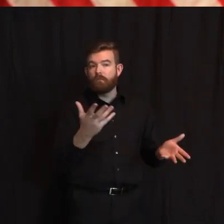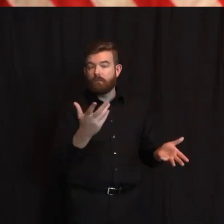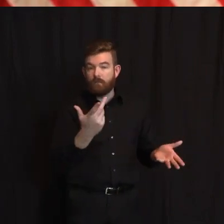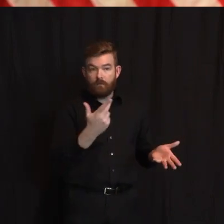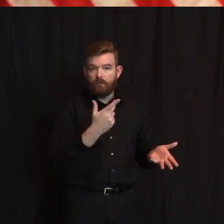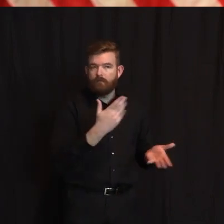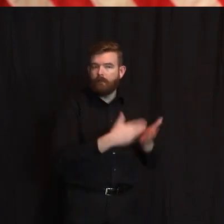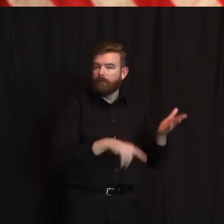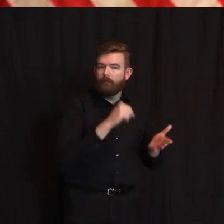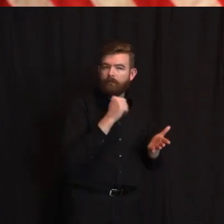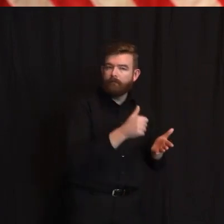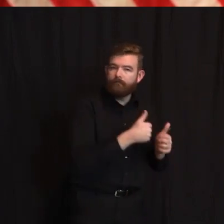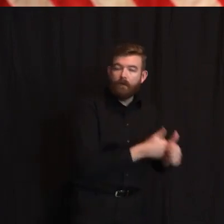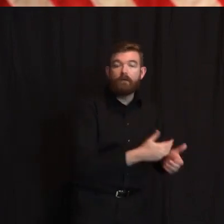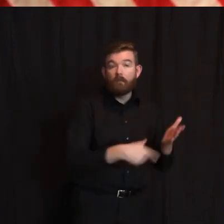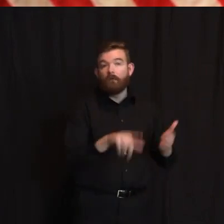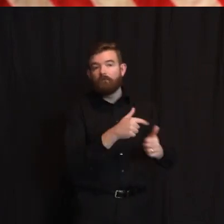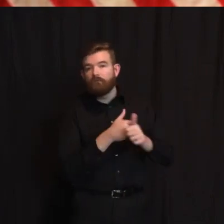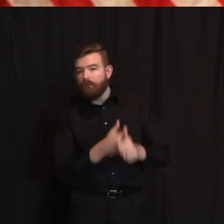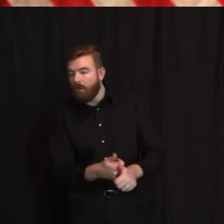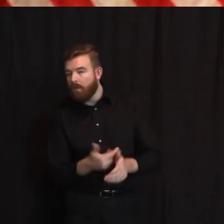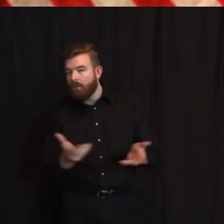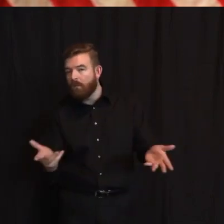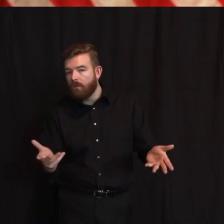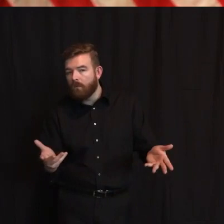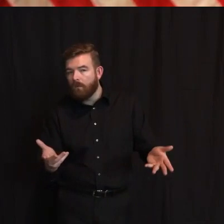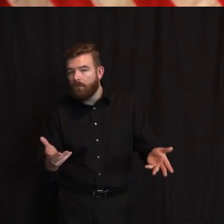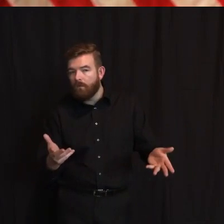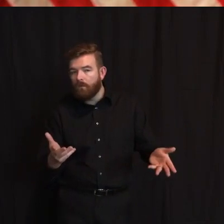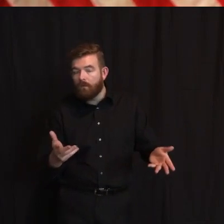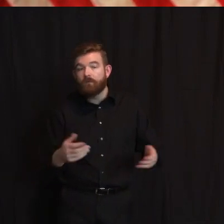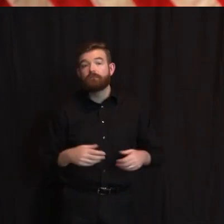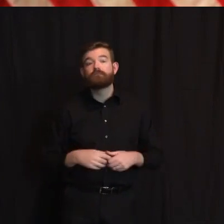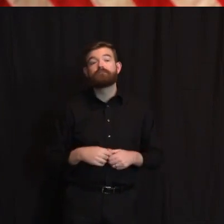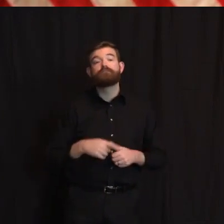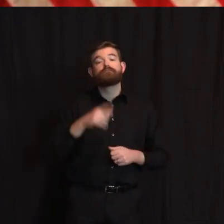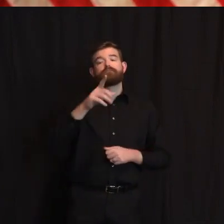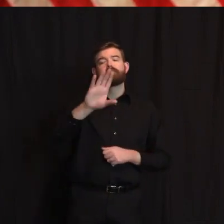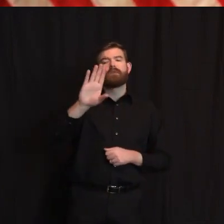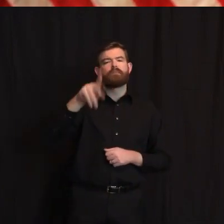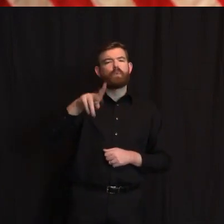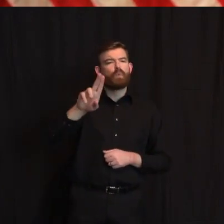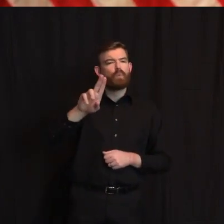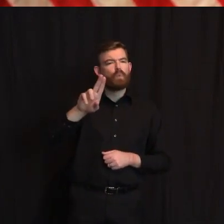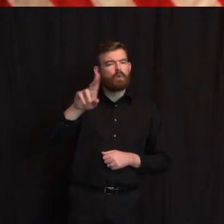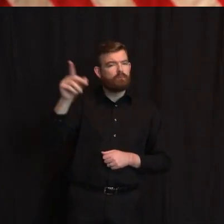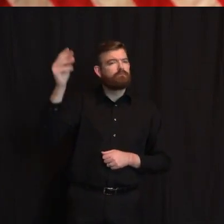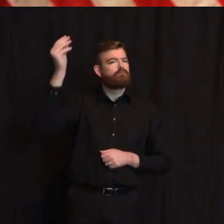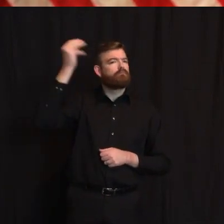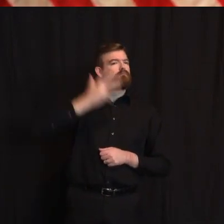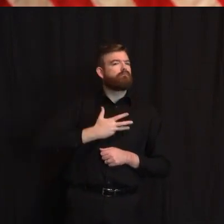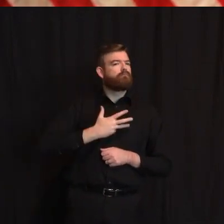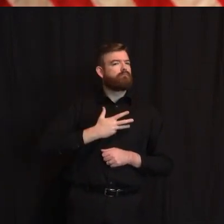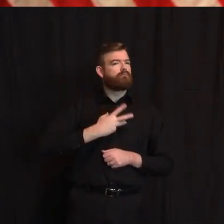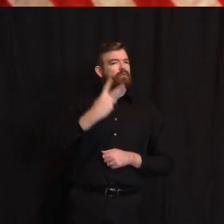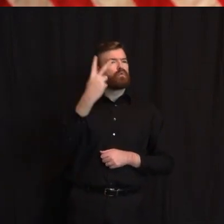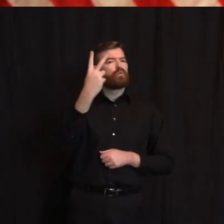know that the BPU has said there's 2 cable internet providers that